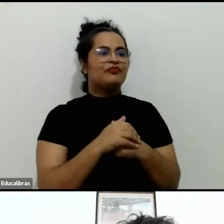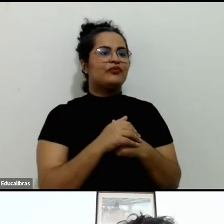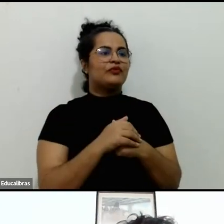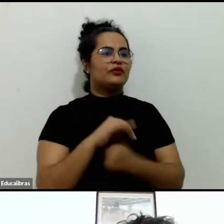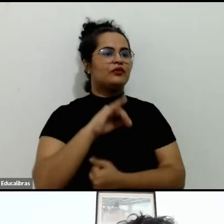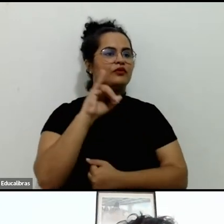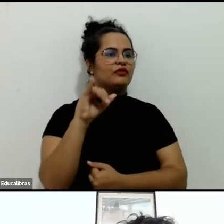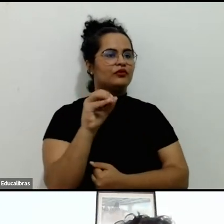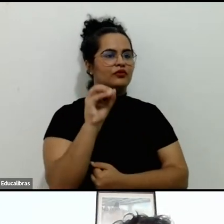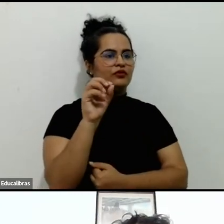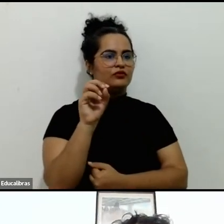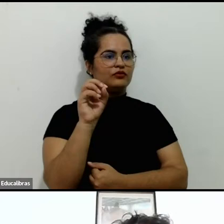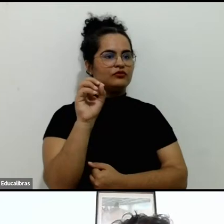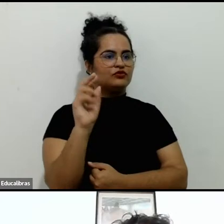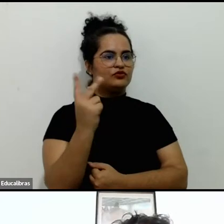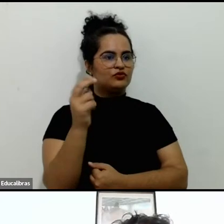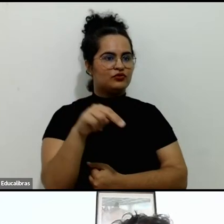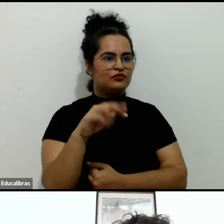Tower, welcome.